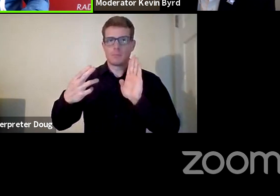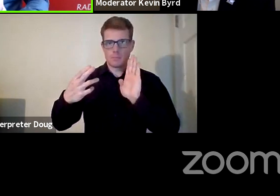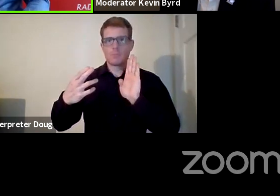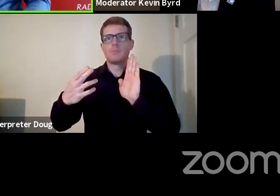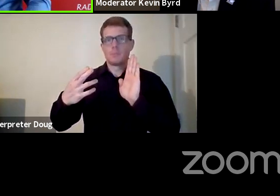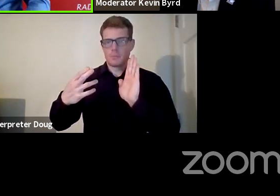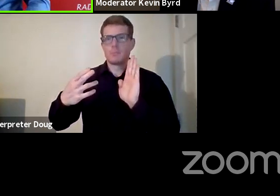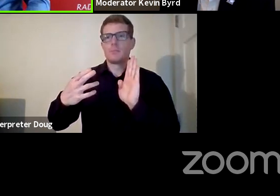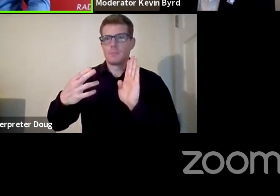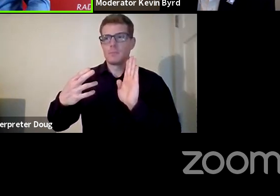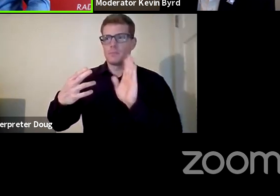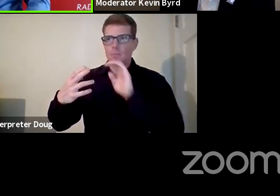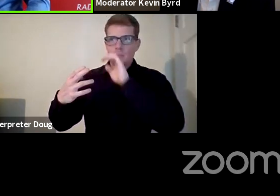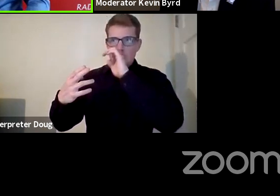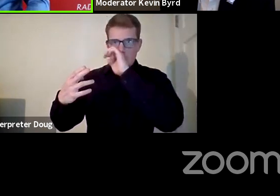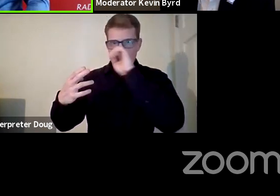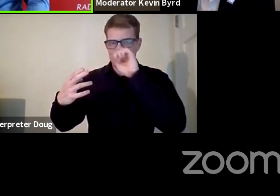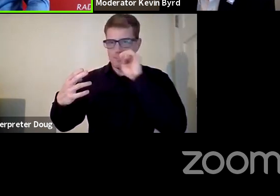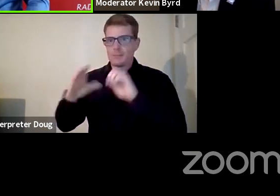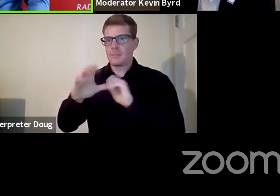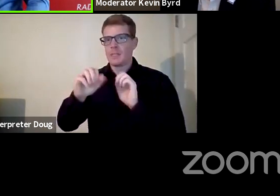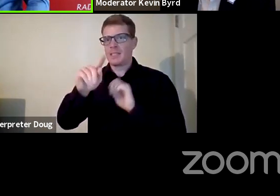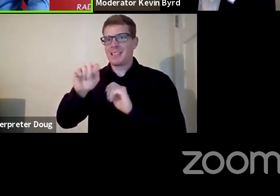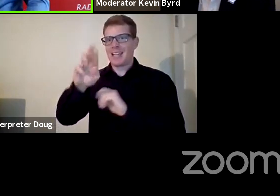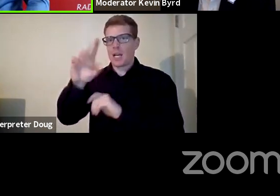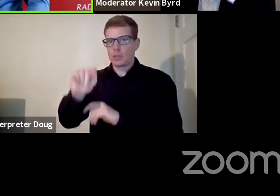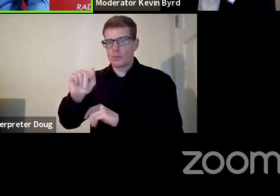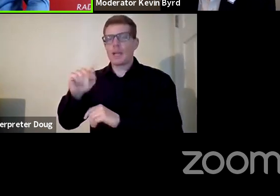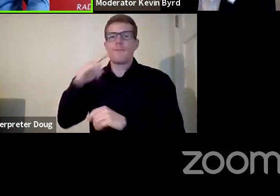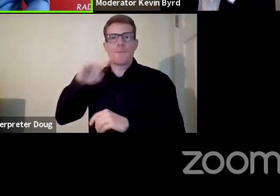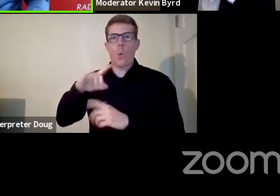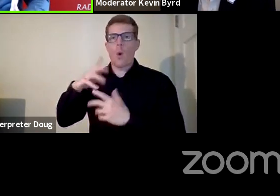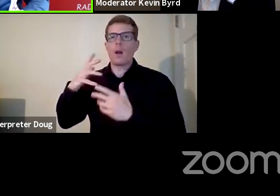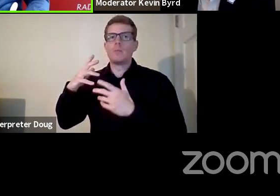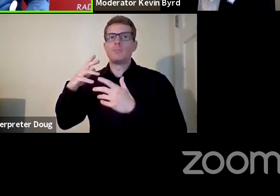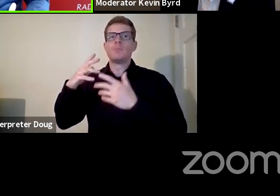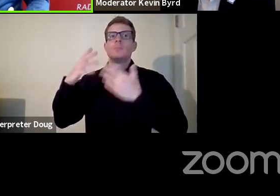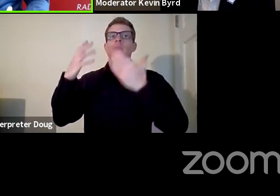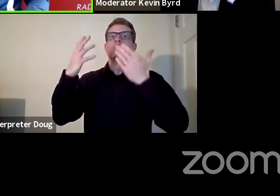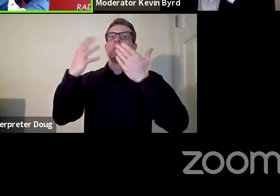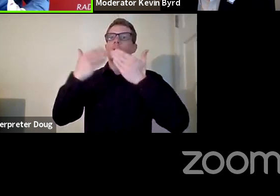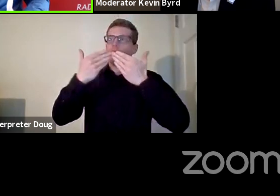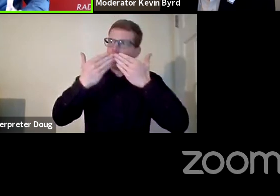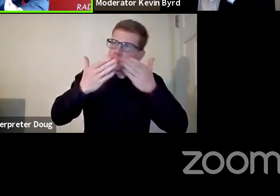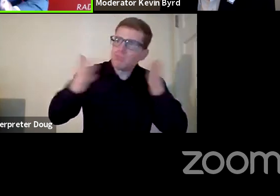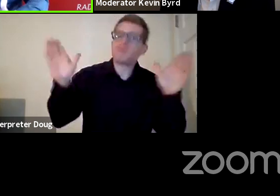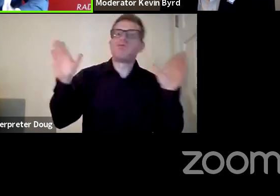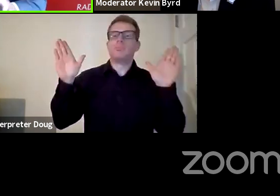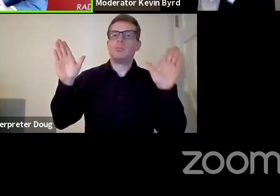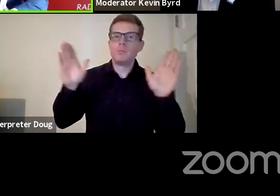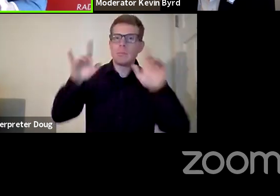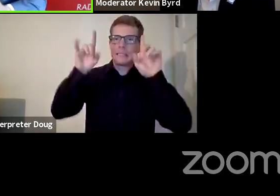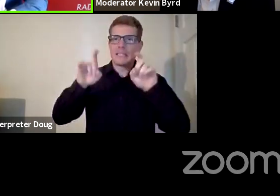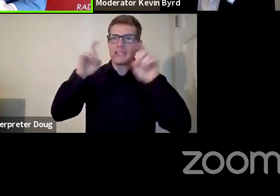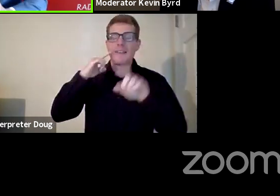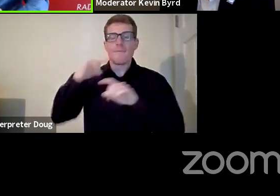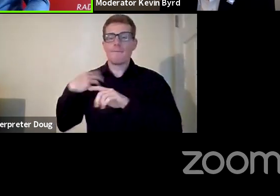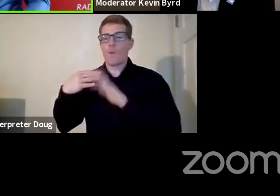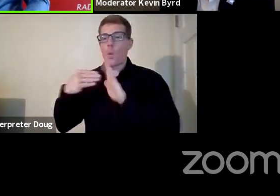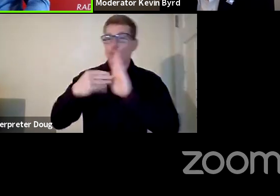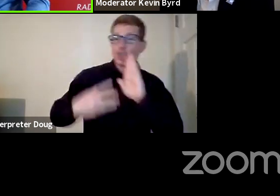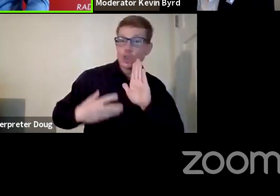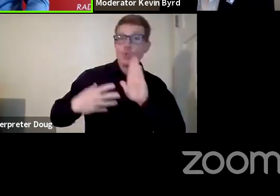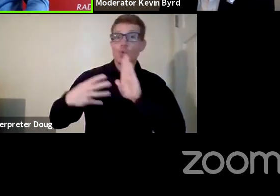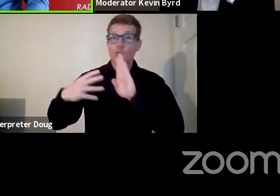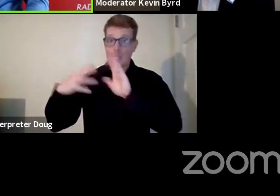large-scale testing as students are returning. We're working through details right now of the initial groups that will be returning